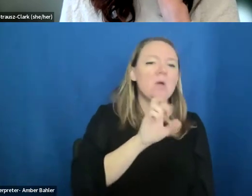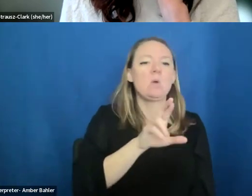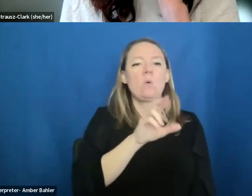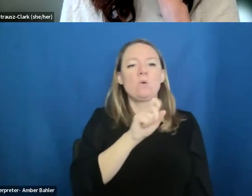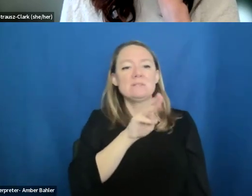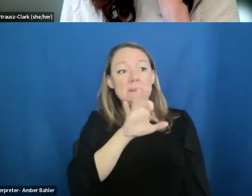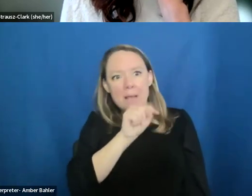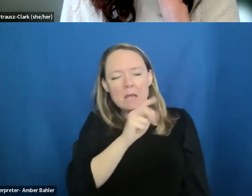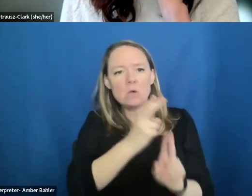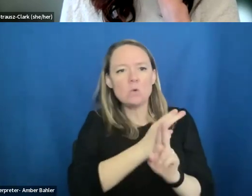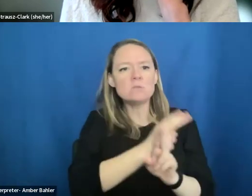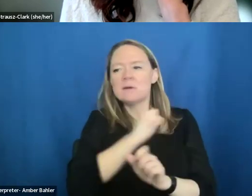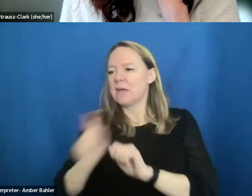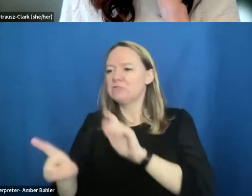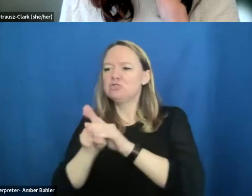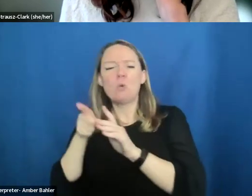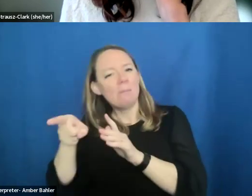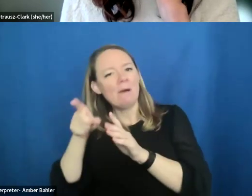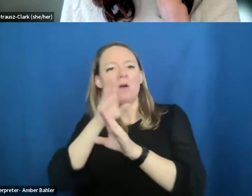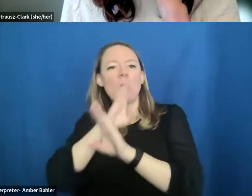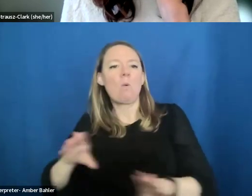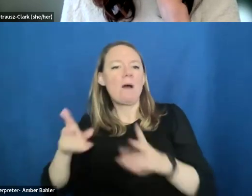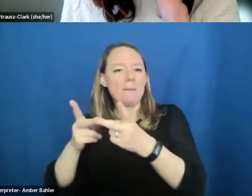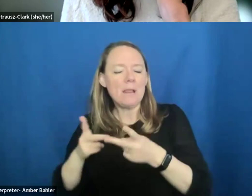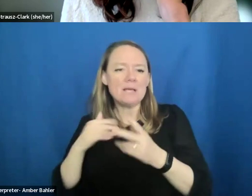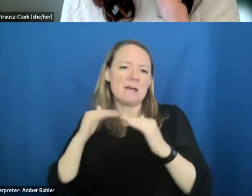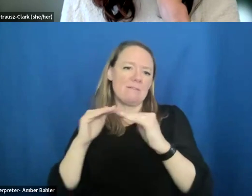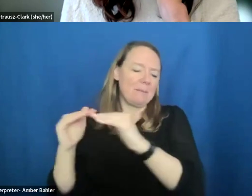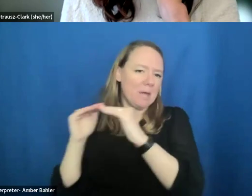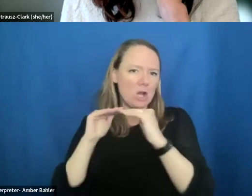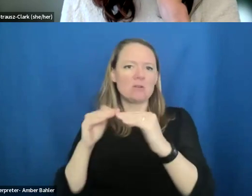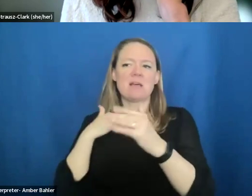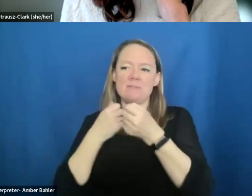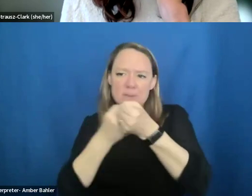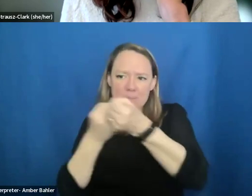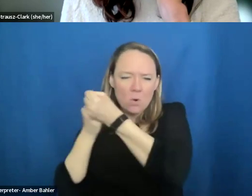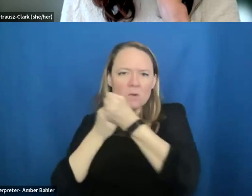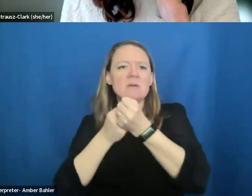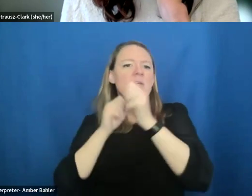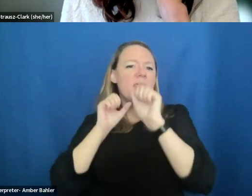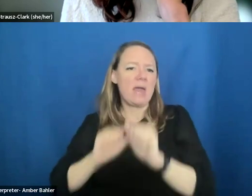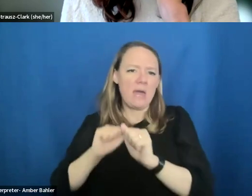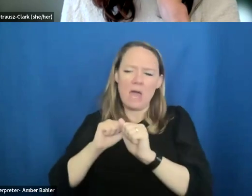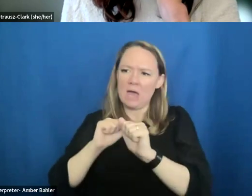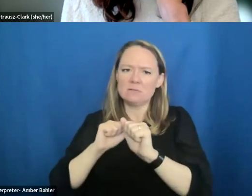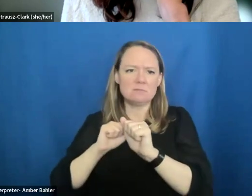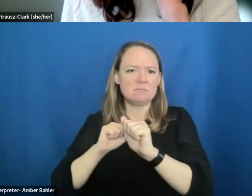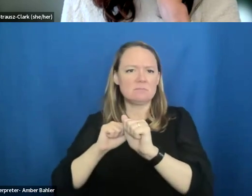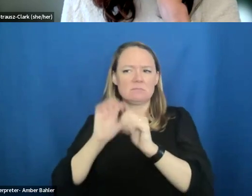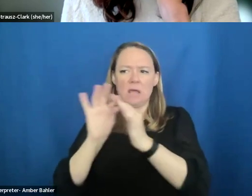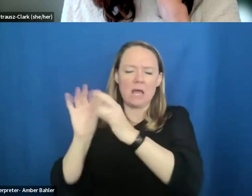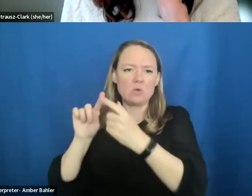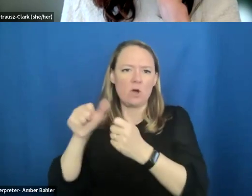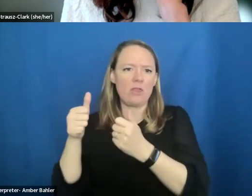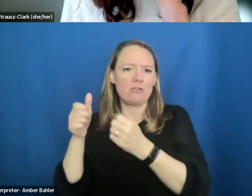quiet place where they have peers, where they have supports, where they can be connected to other services so that they don't have to just be in